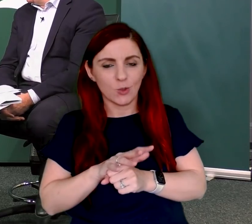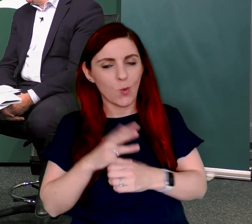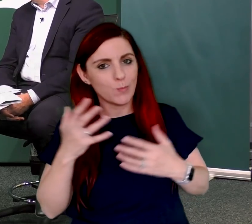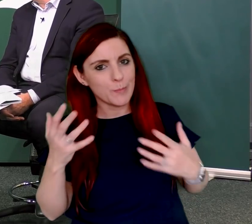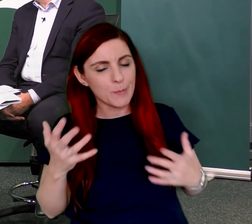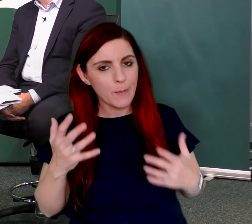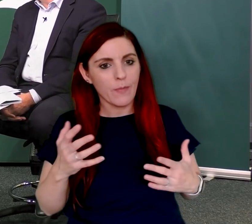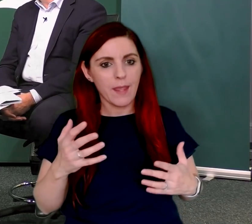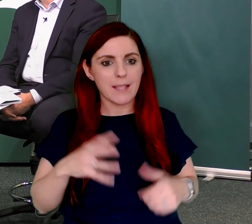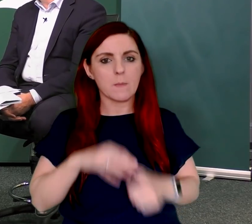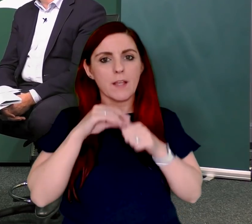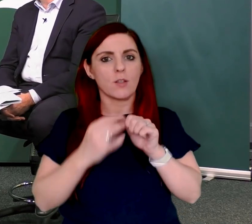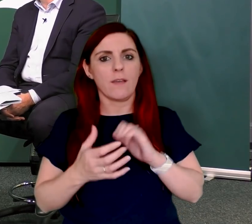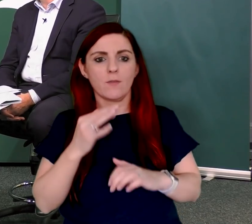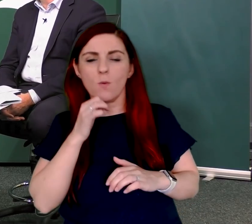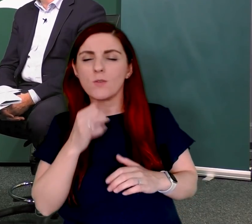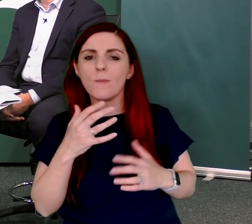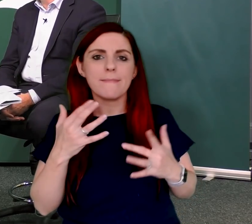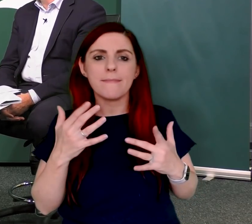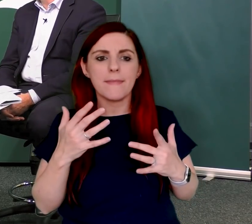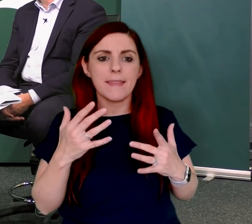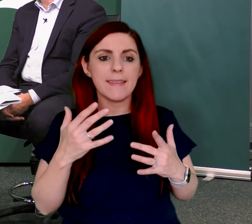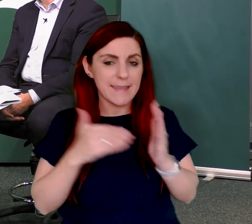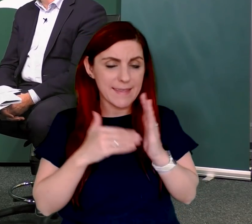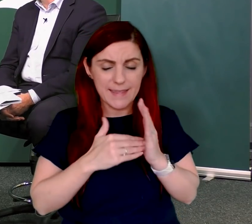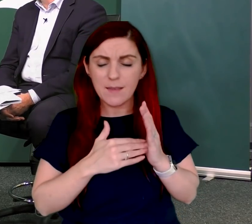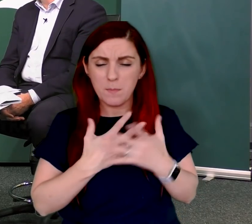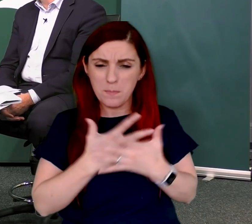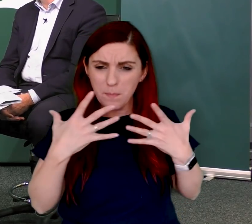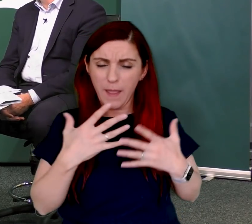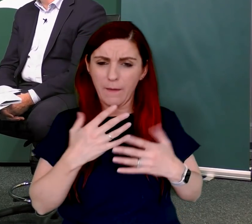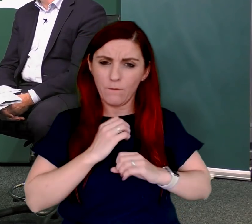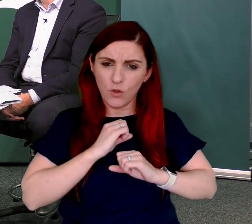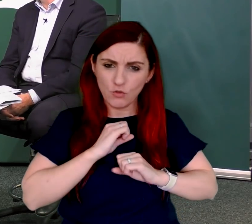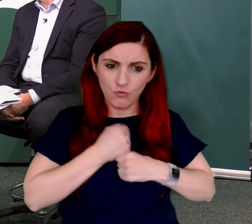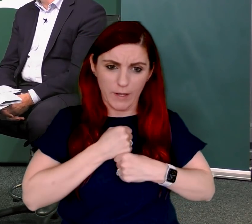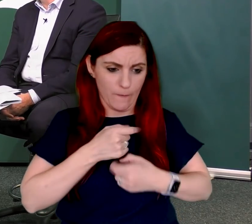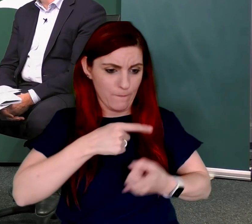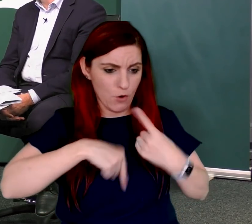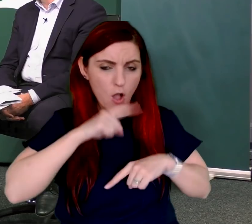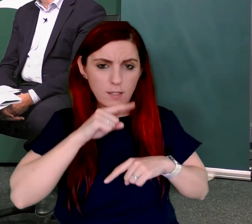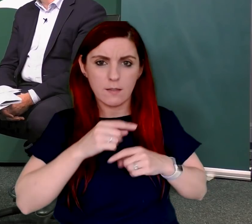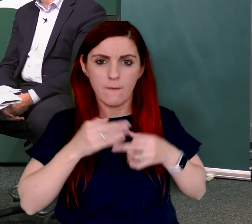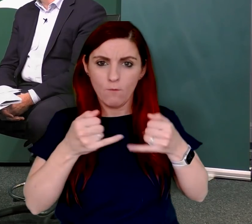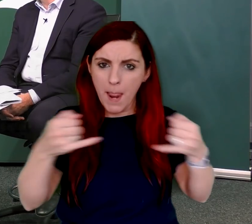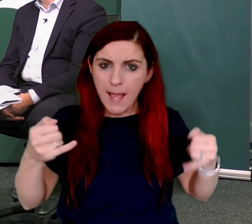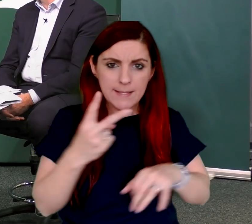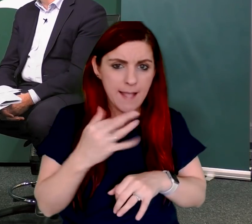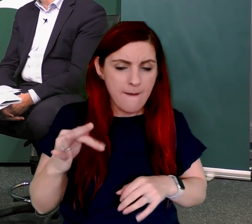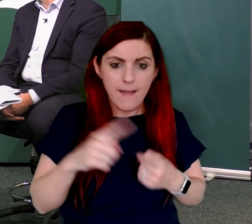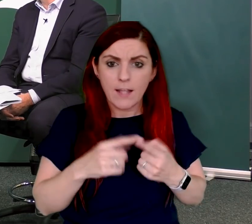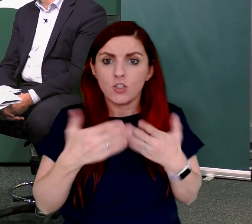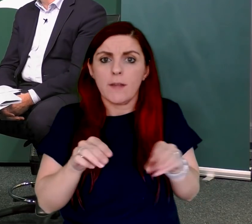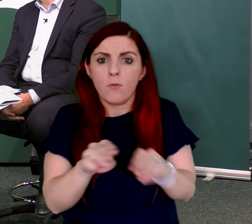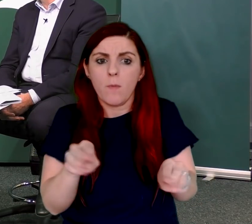alternative means. And yes, it's hugely frustrating for us and for people and frontline staff and for the general public that these